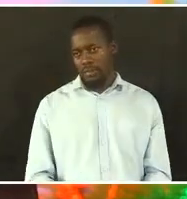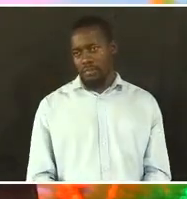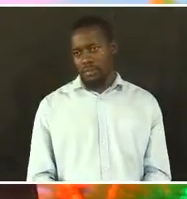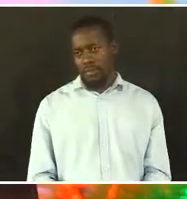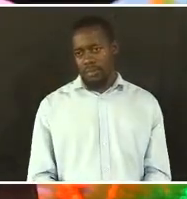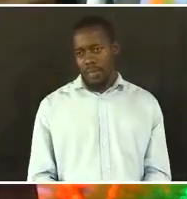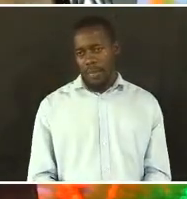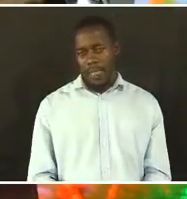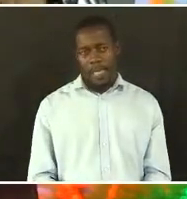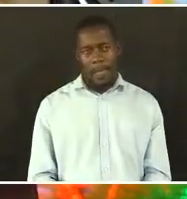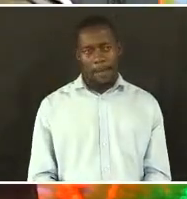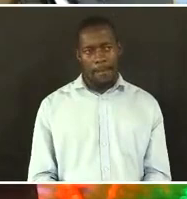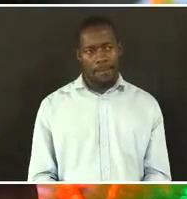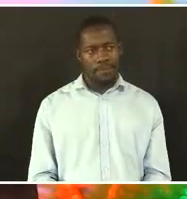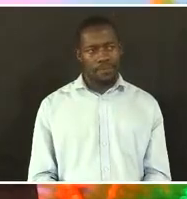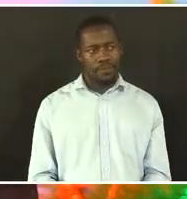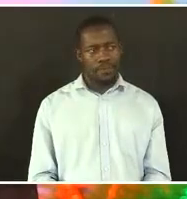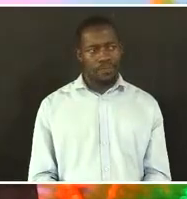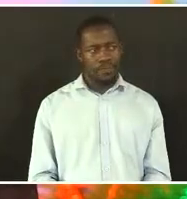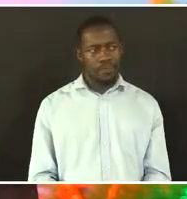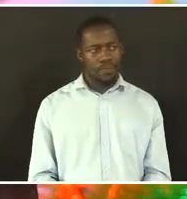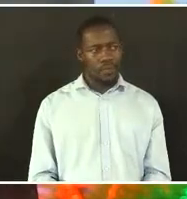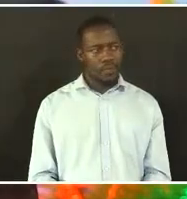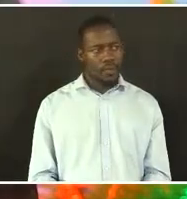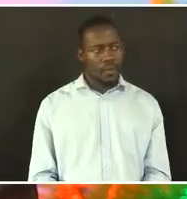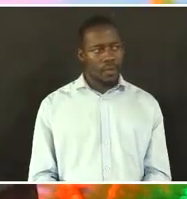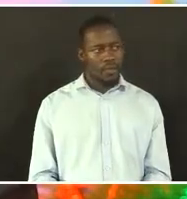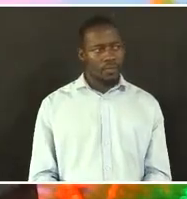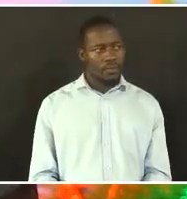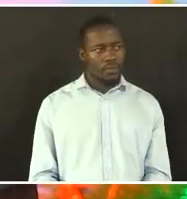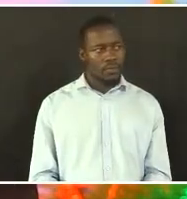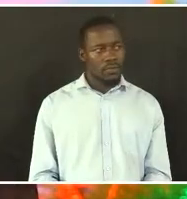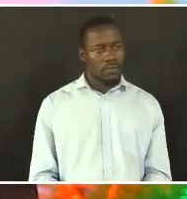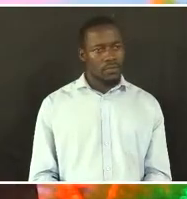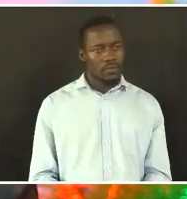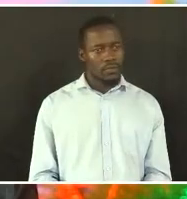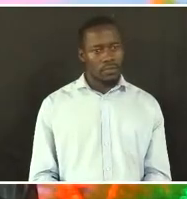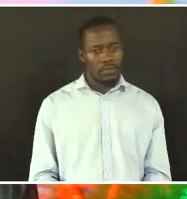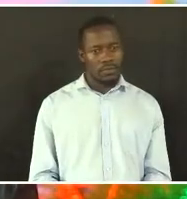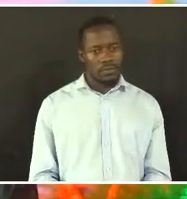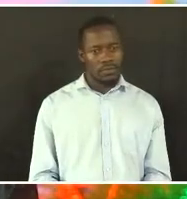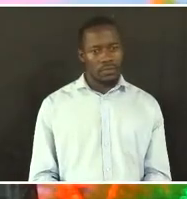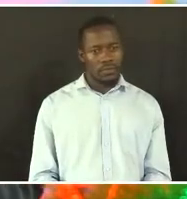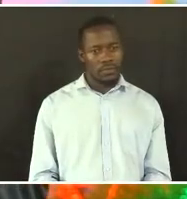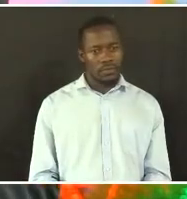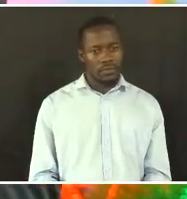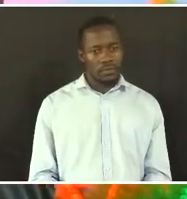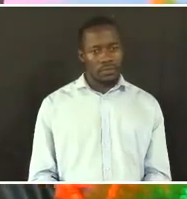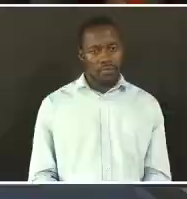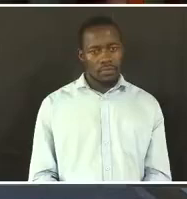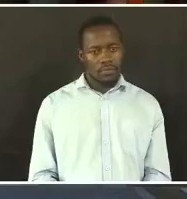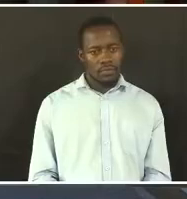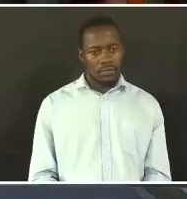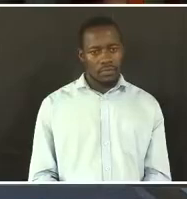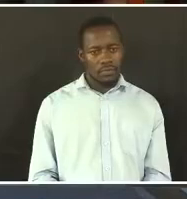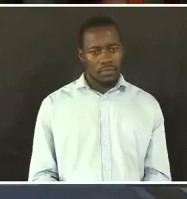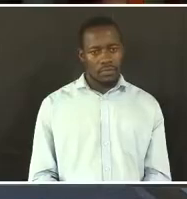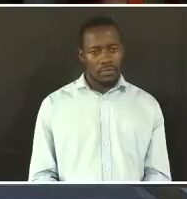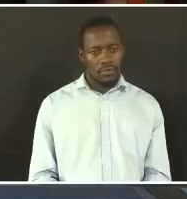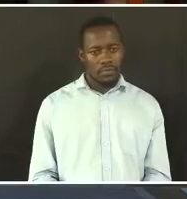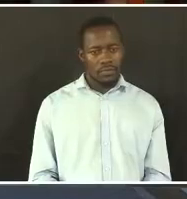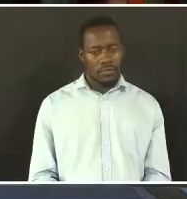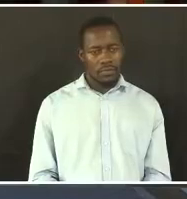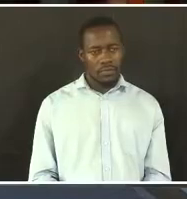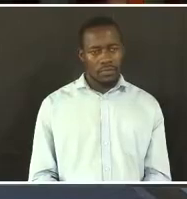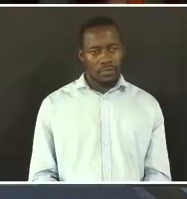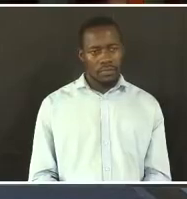you've contributed to hospital chaplaincy directly or indirectly? That's what I could say. Amen. Oh, thank you so much. That is quite elaborate. Do you have